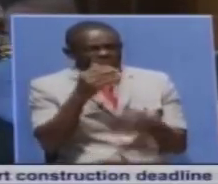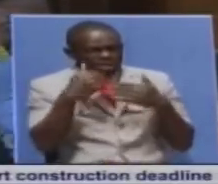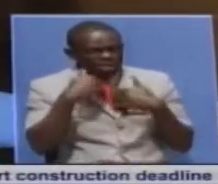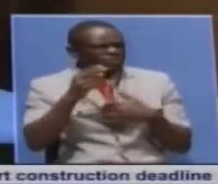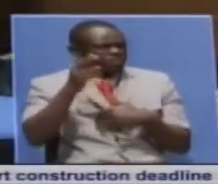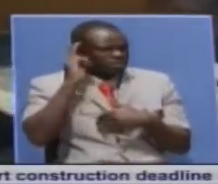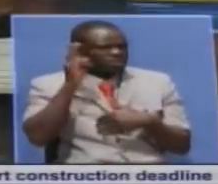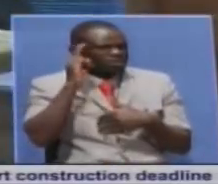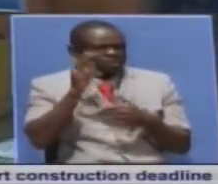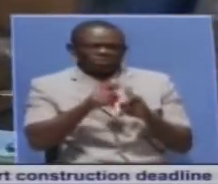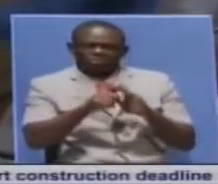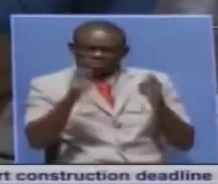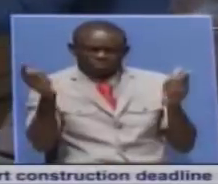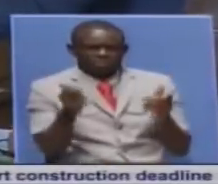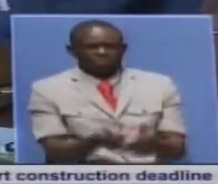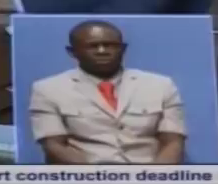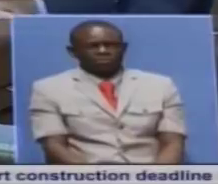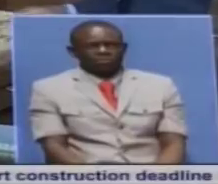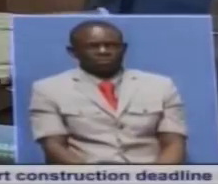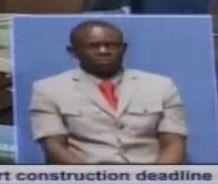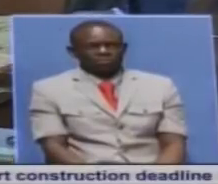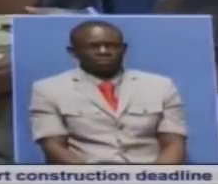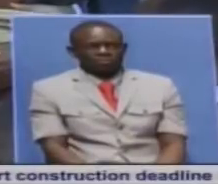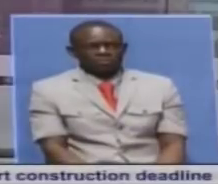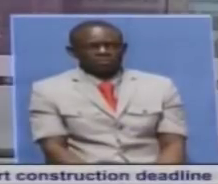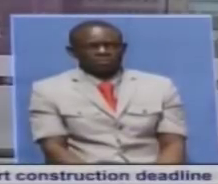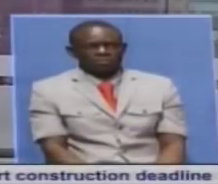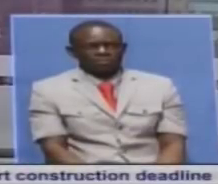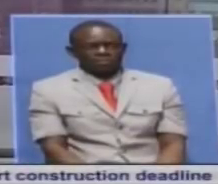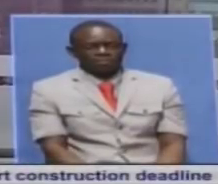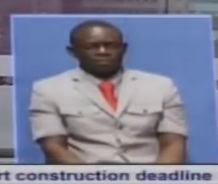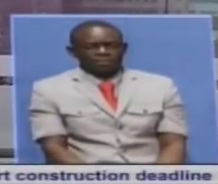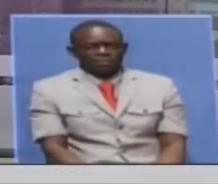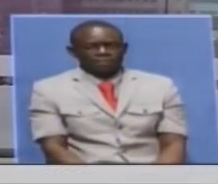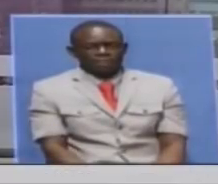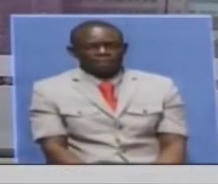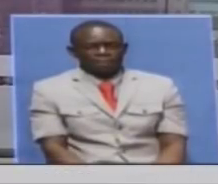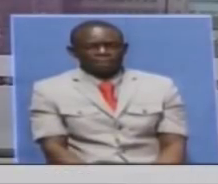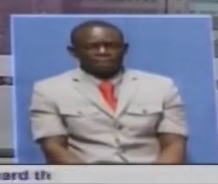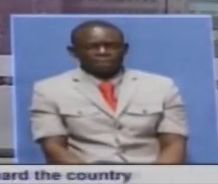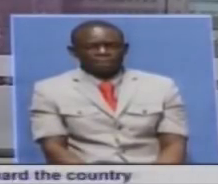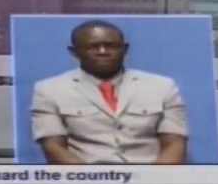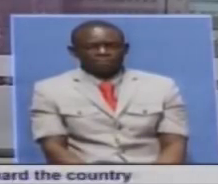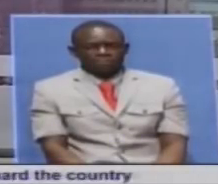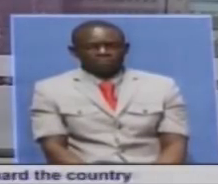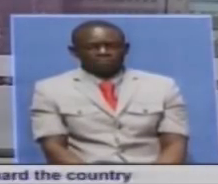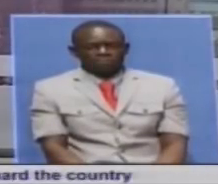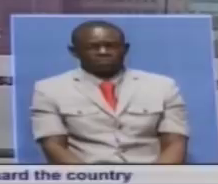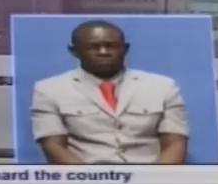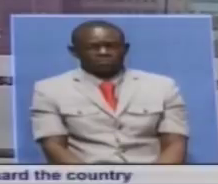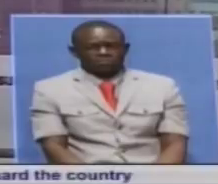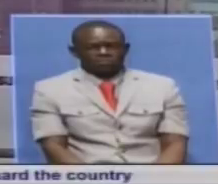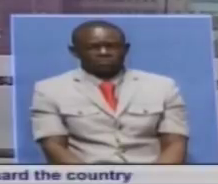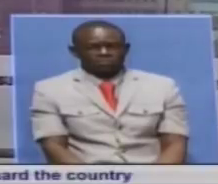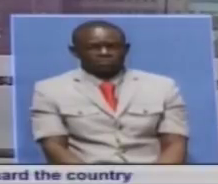ZNBC News, Lusaka. The movement of cargo to and from the port